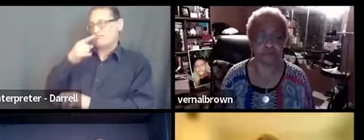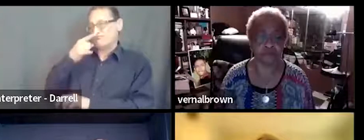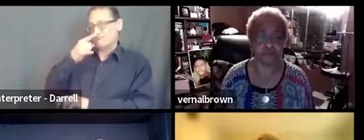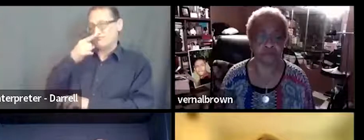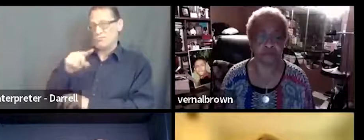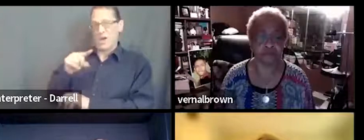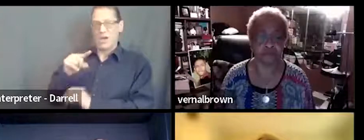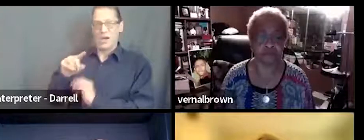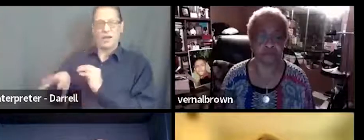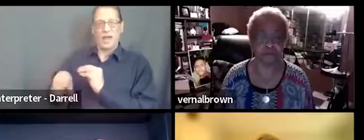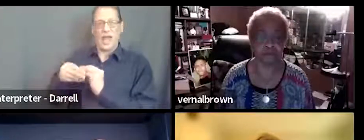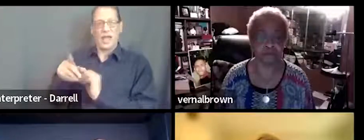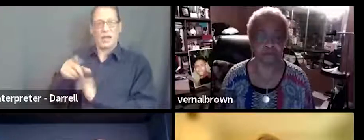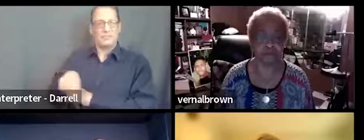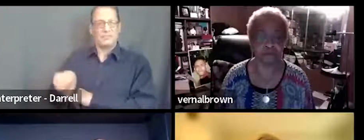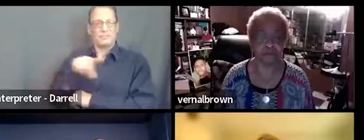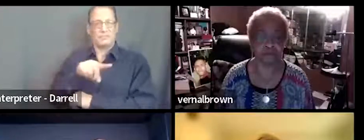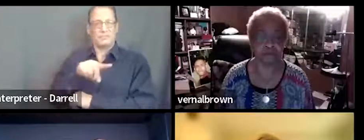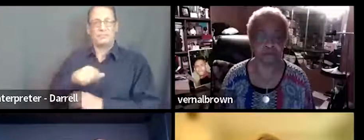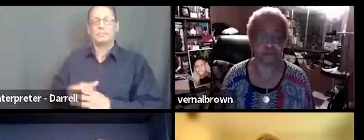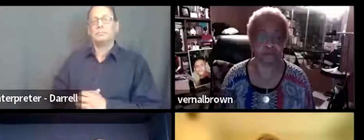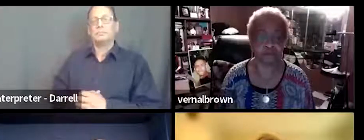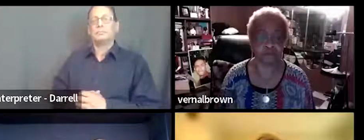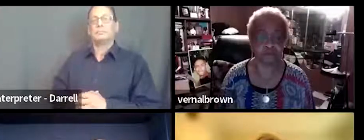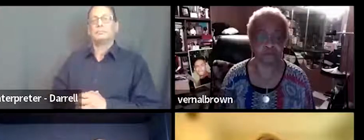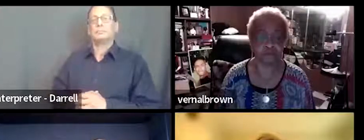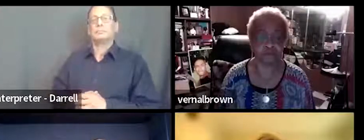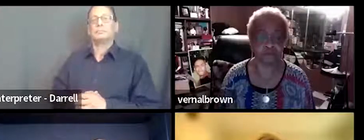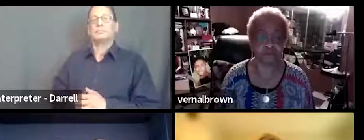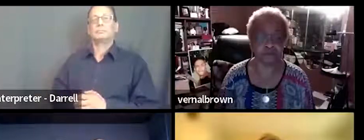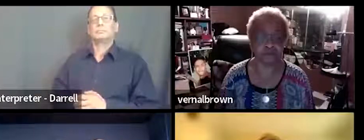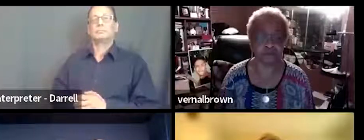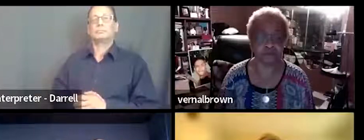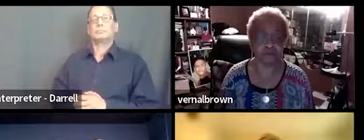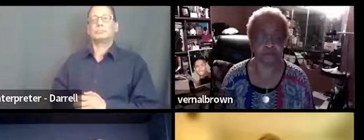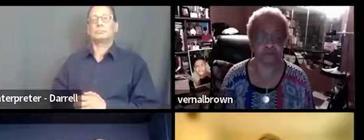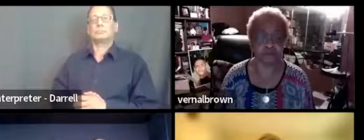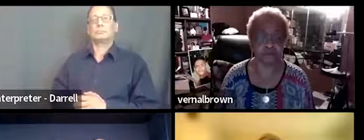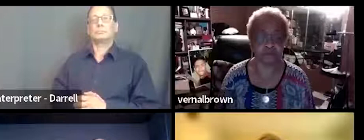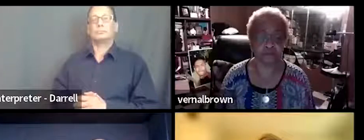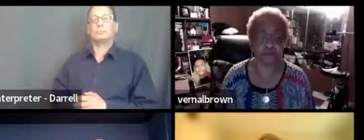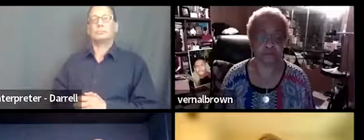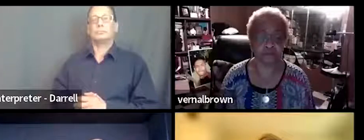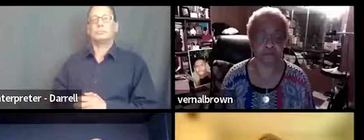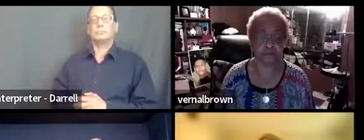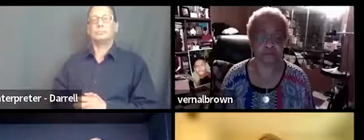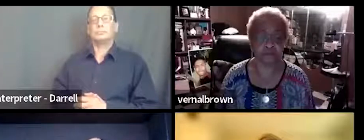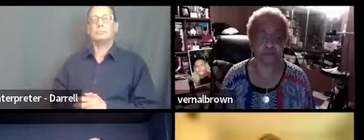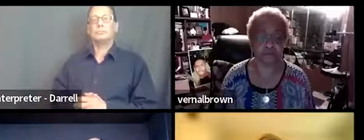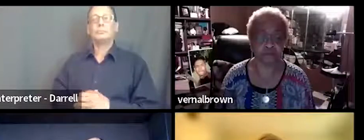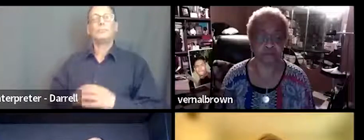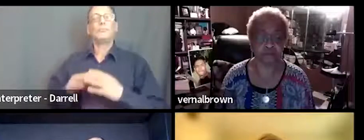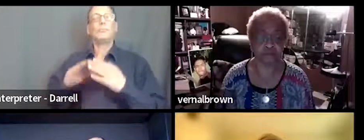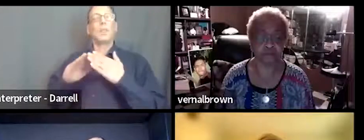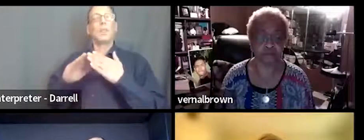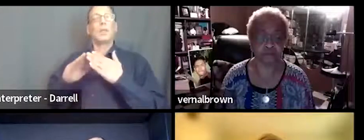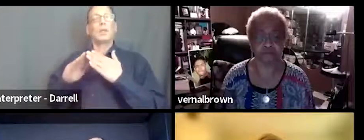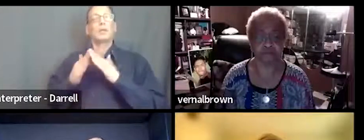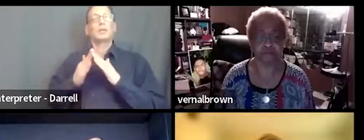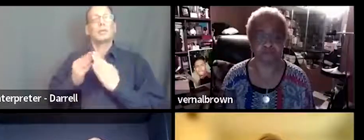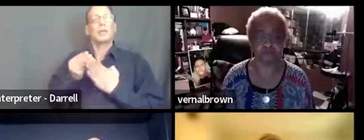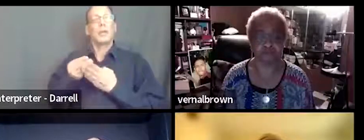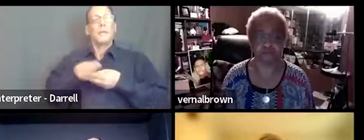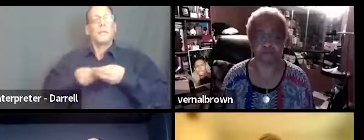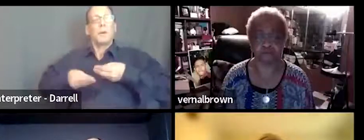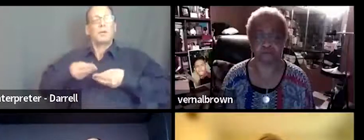Board of Commissioners on that. Also, we are moving very swiftly through our city budget approval.